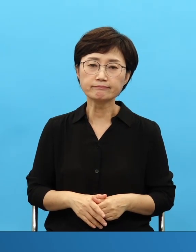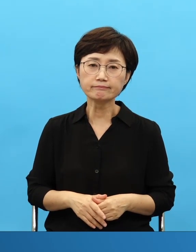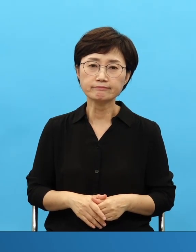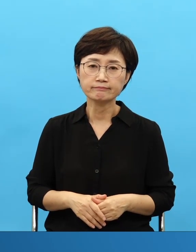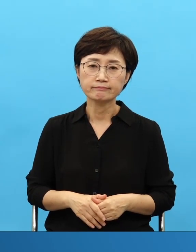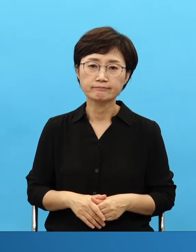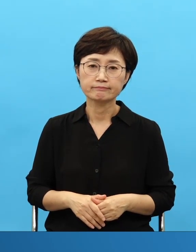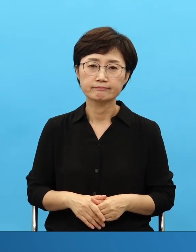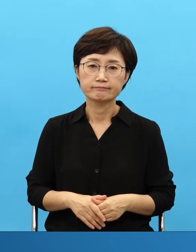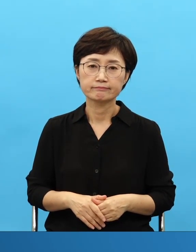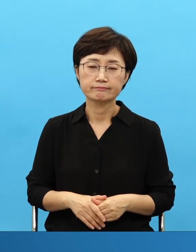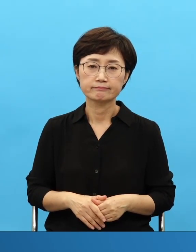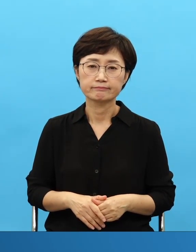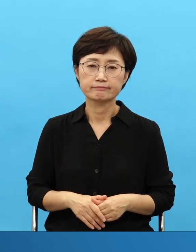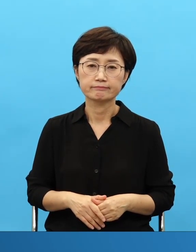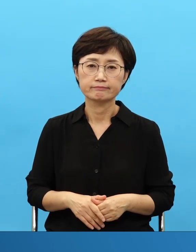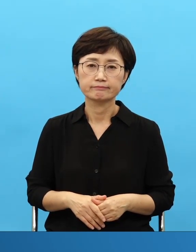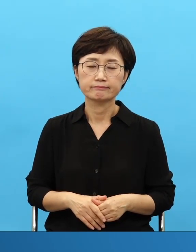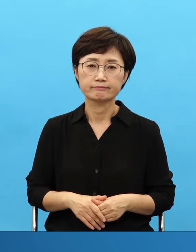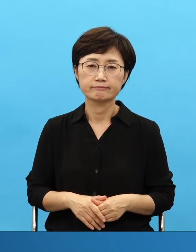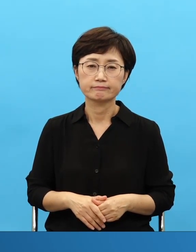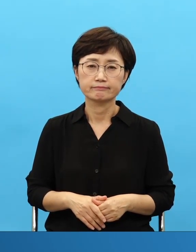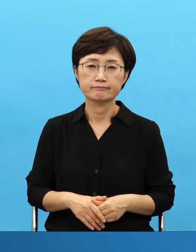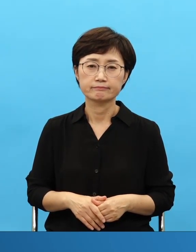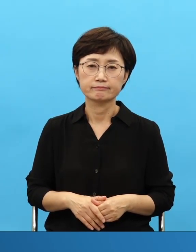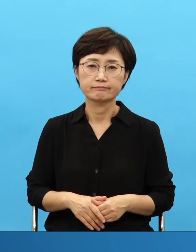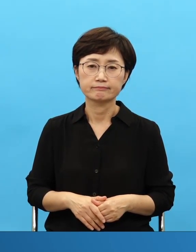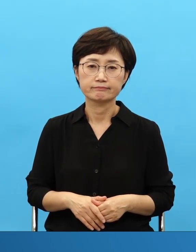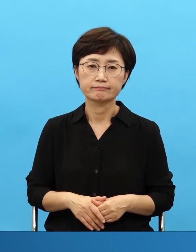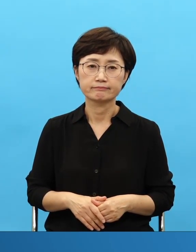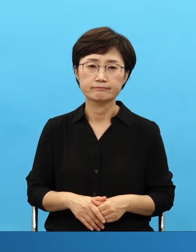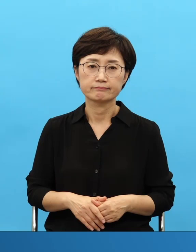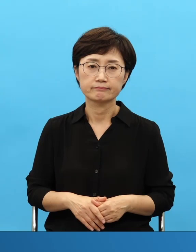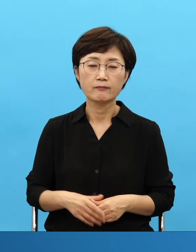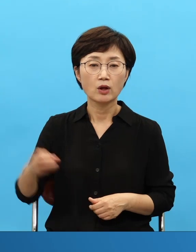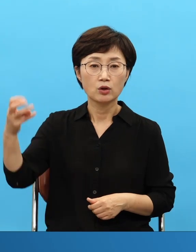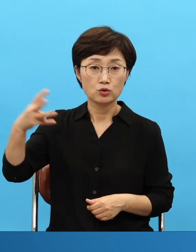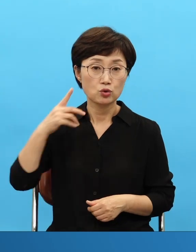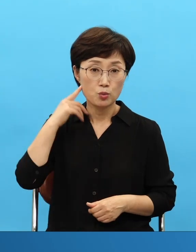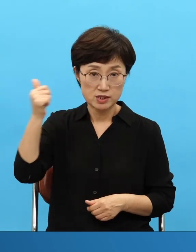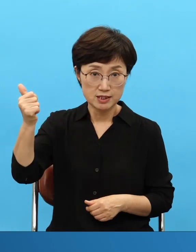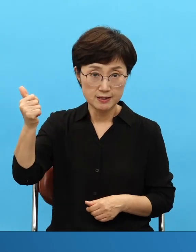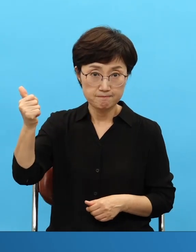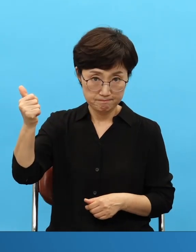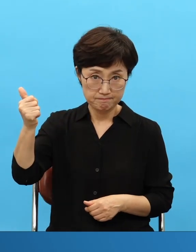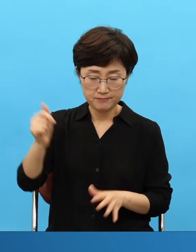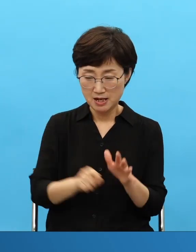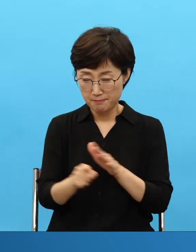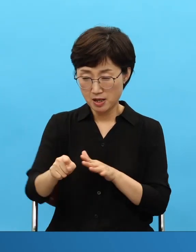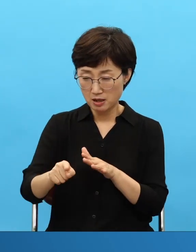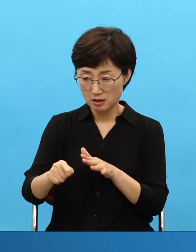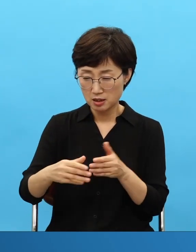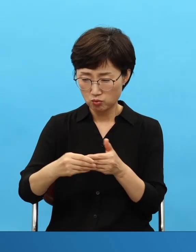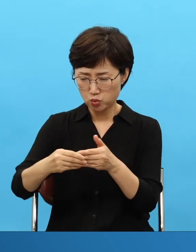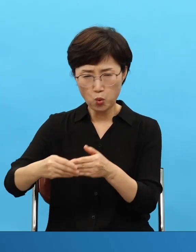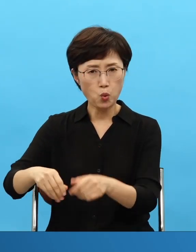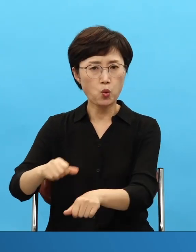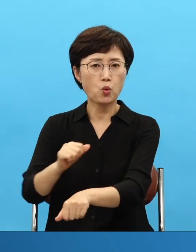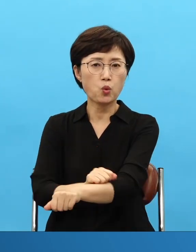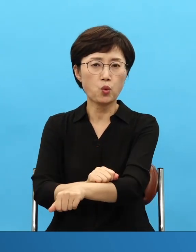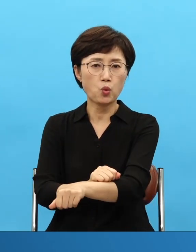summits and citizens of Vanuatu, for his leadership and commitment